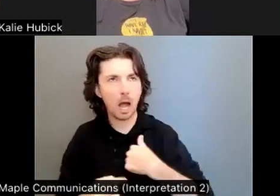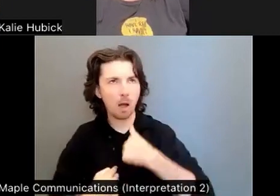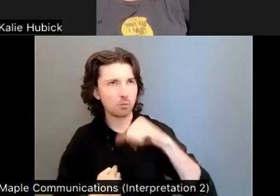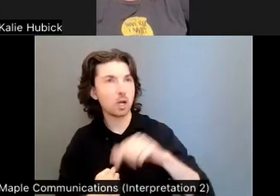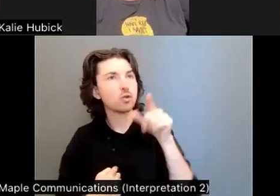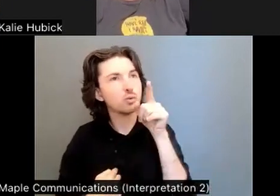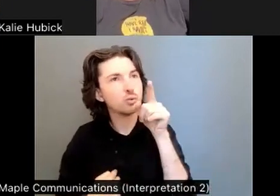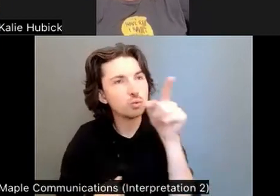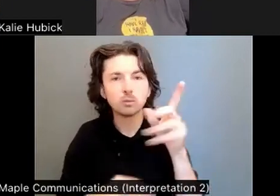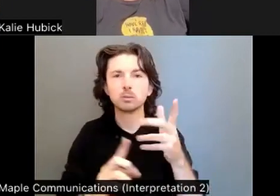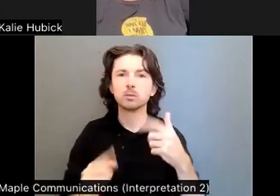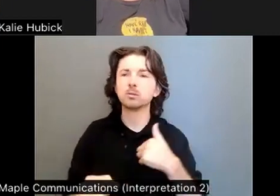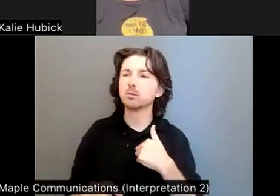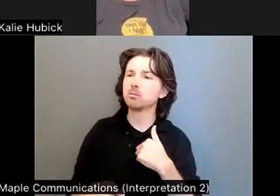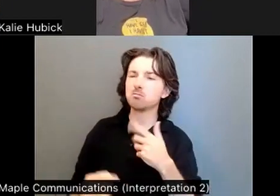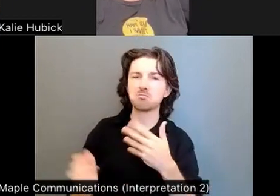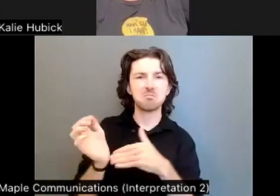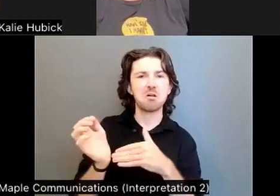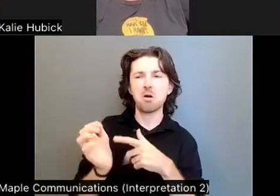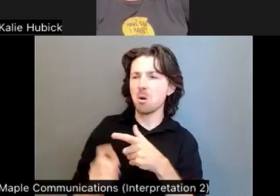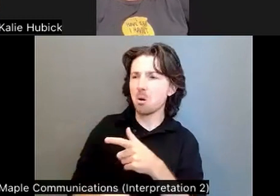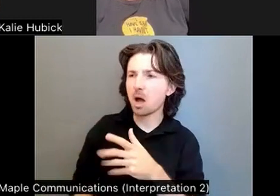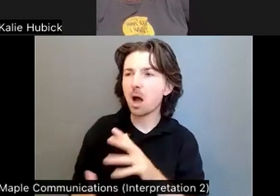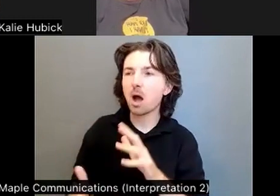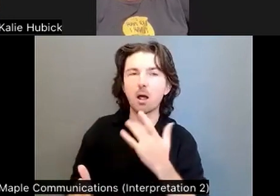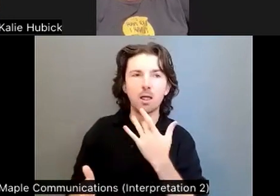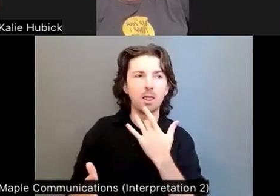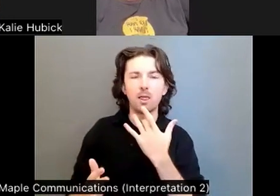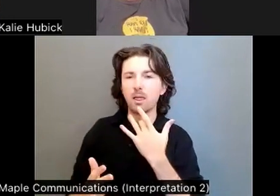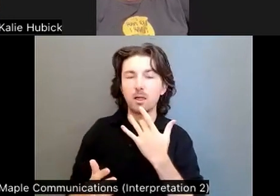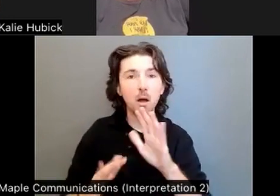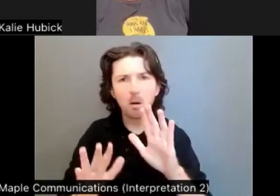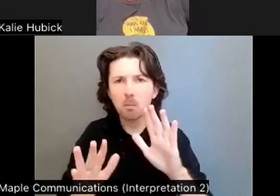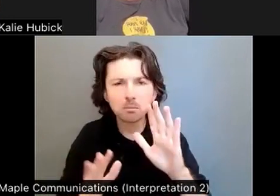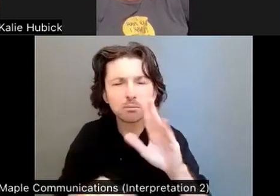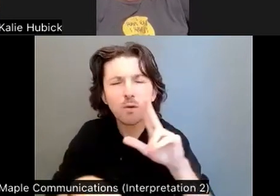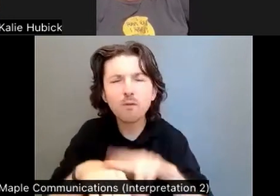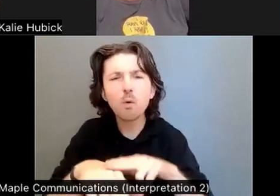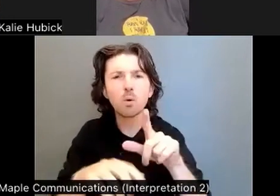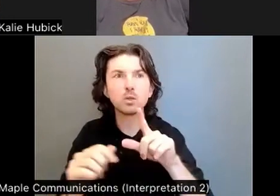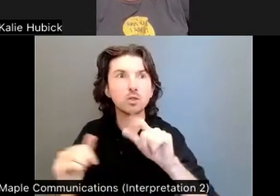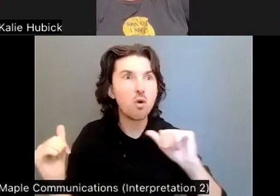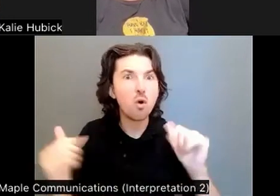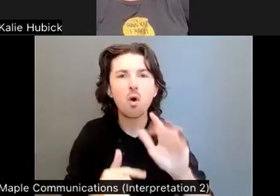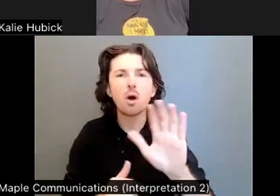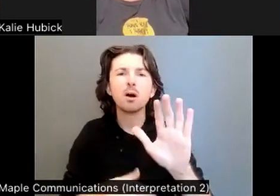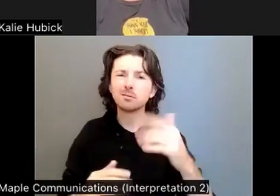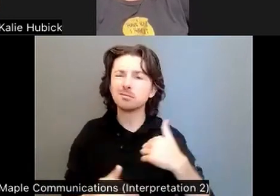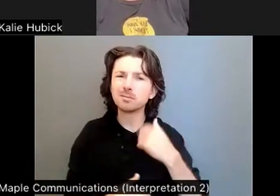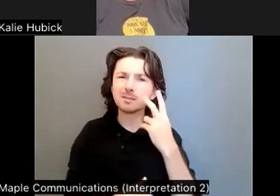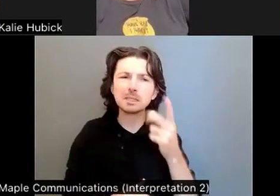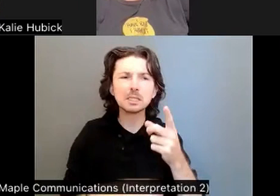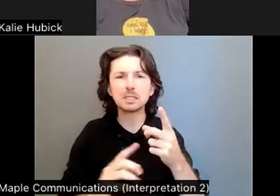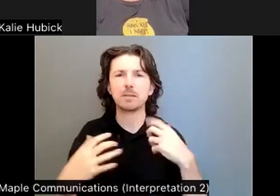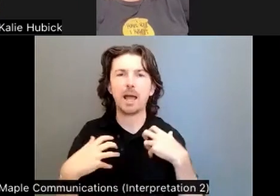And so a healthcare professional, you know, I love healthcare heroes. I've had really good experiences and,